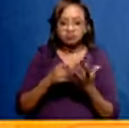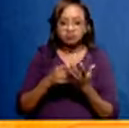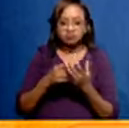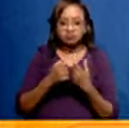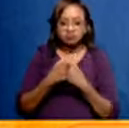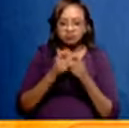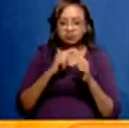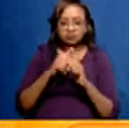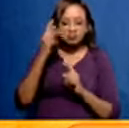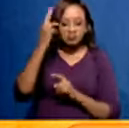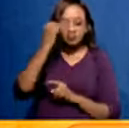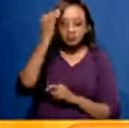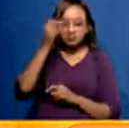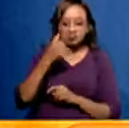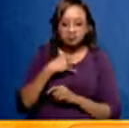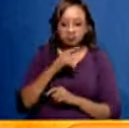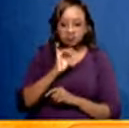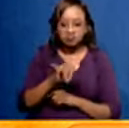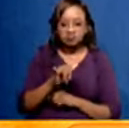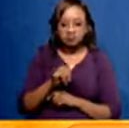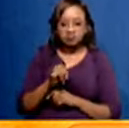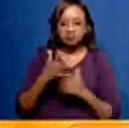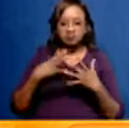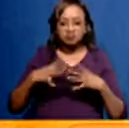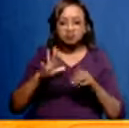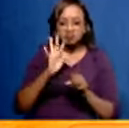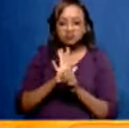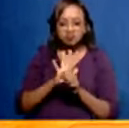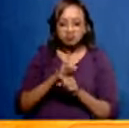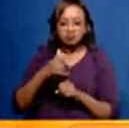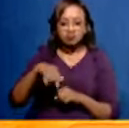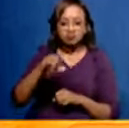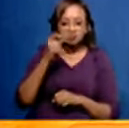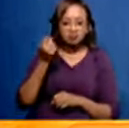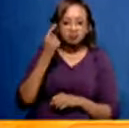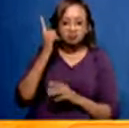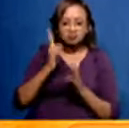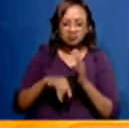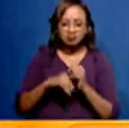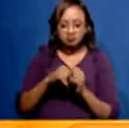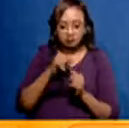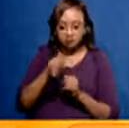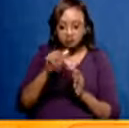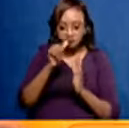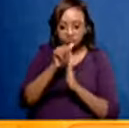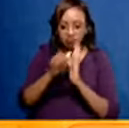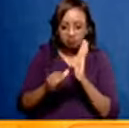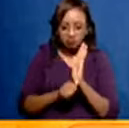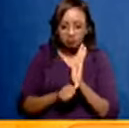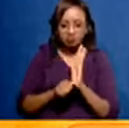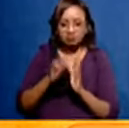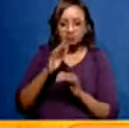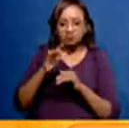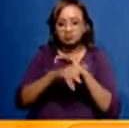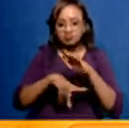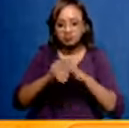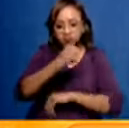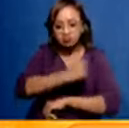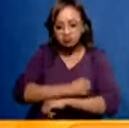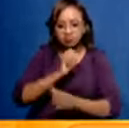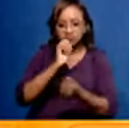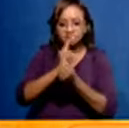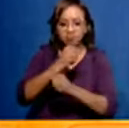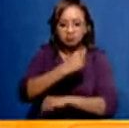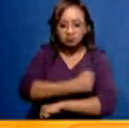there is that there is a common understanding that this agenda is critically important. From primary school to secondary school